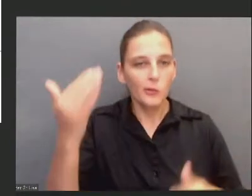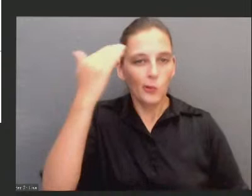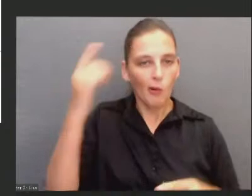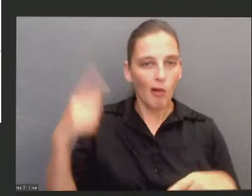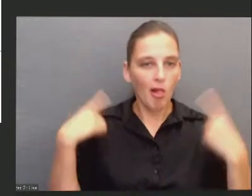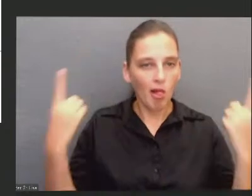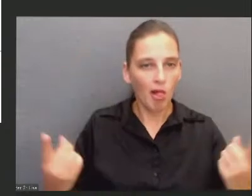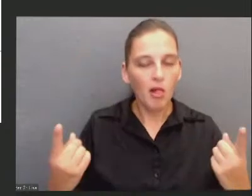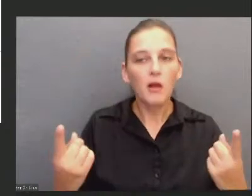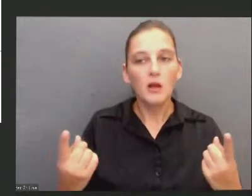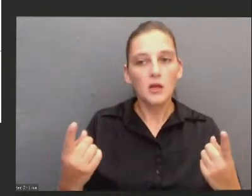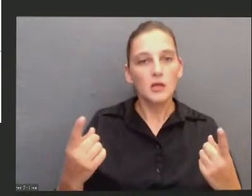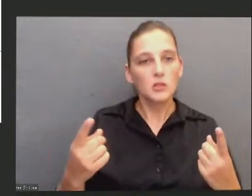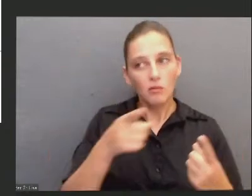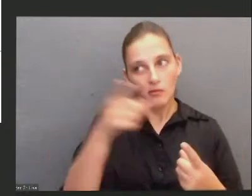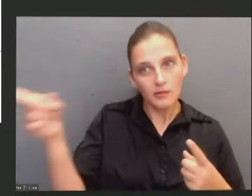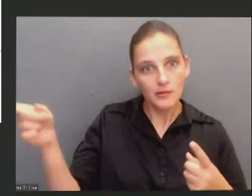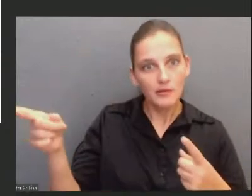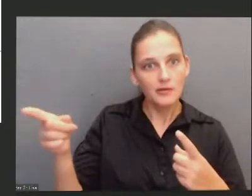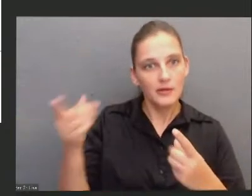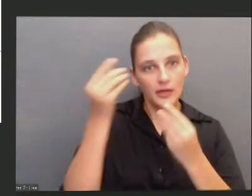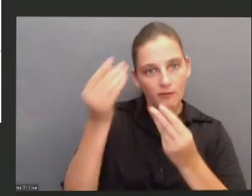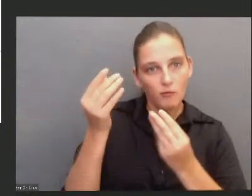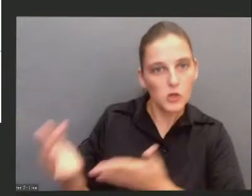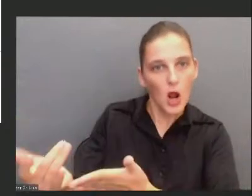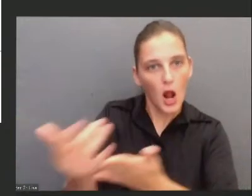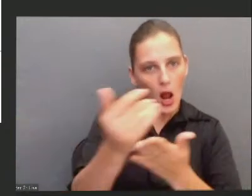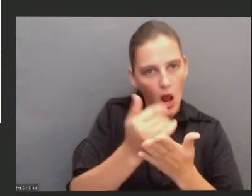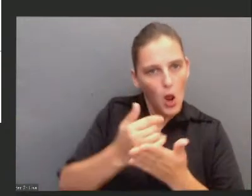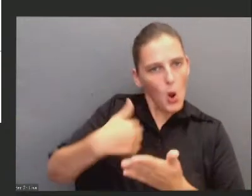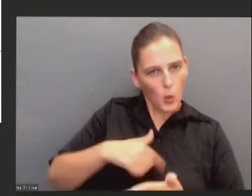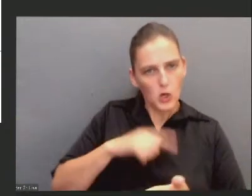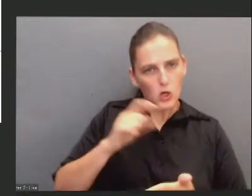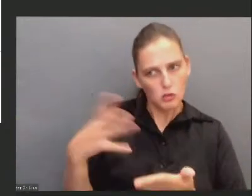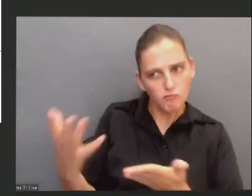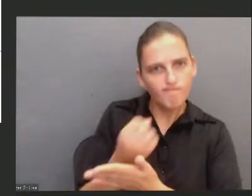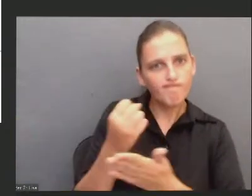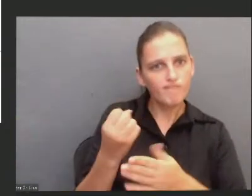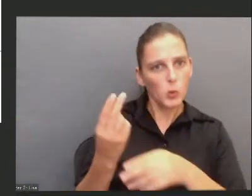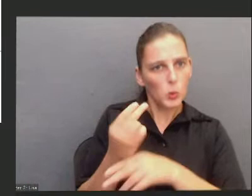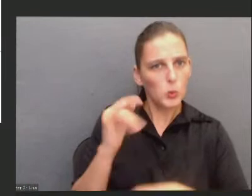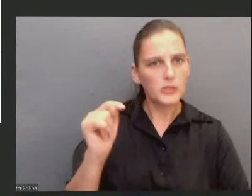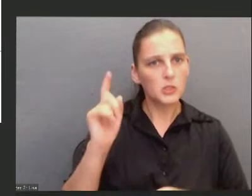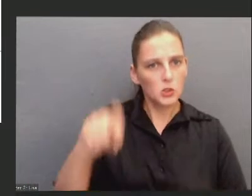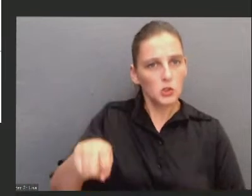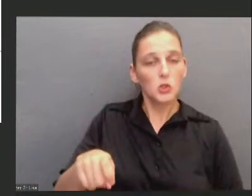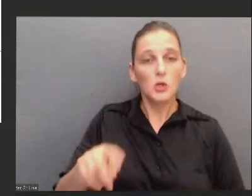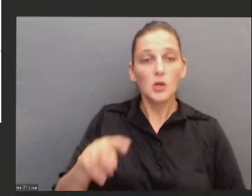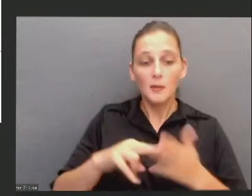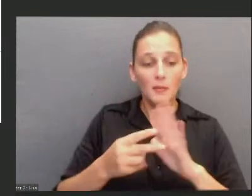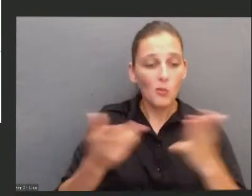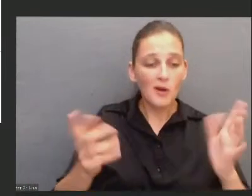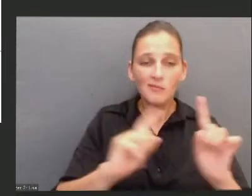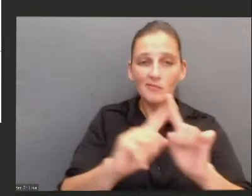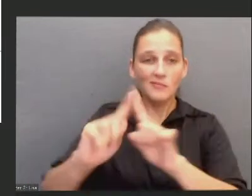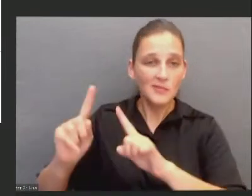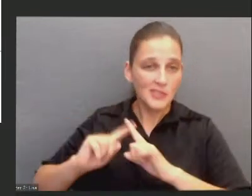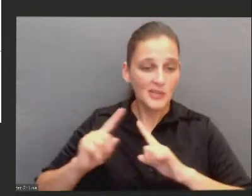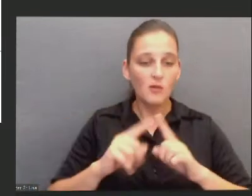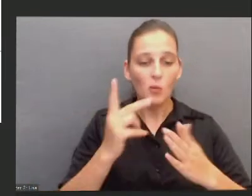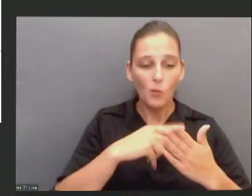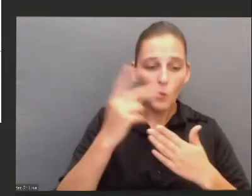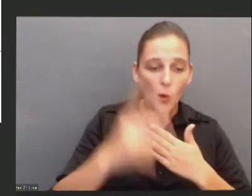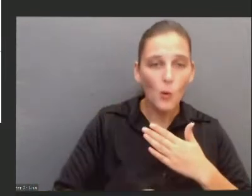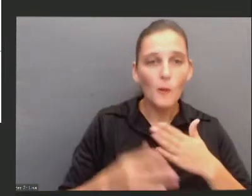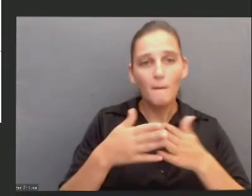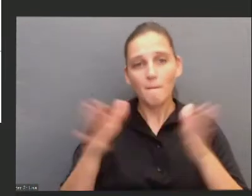accessed. So this can include data from Medicaid programs. It can include data from EMS or other systems within a public health department. And also,